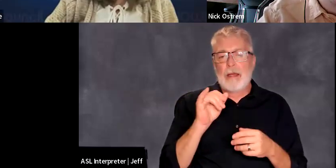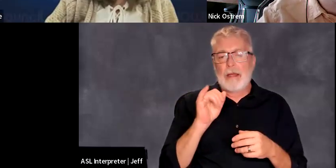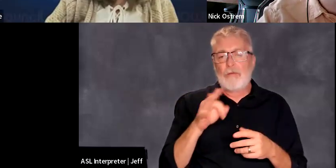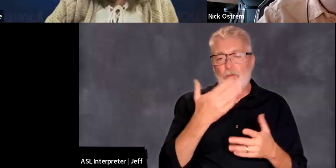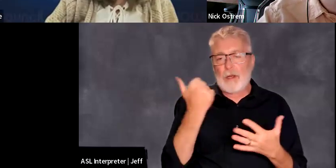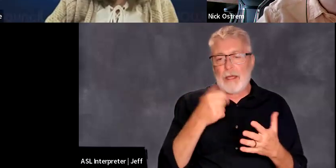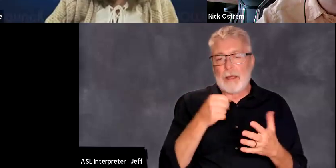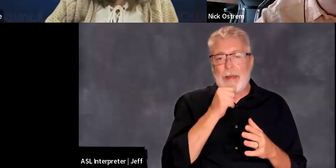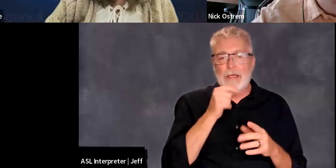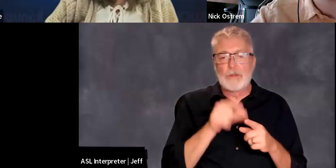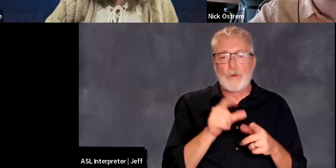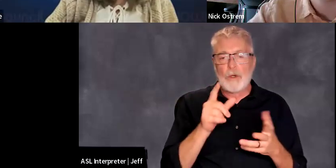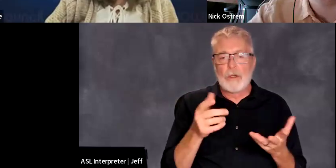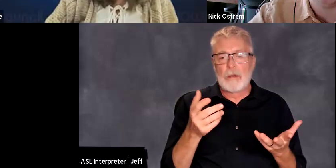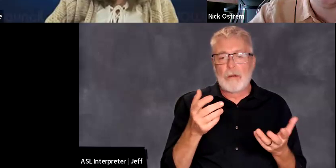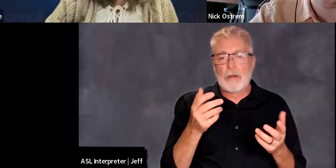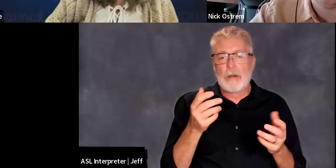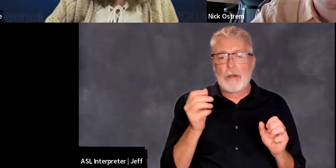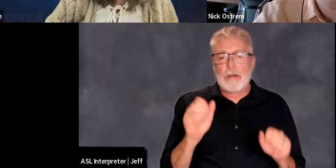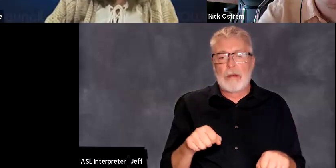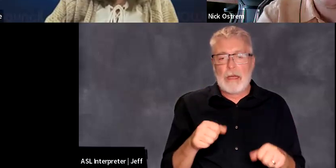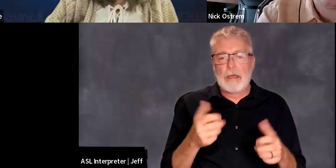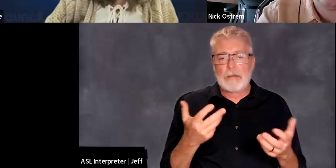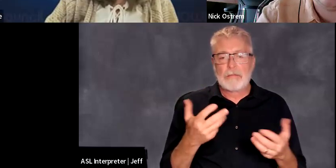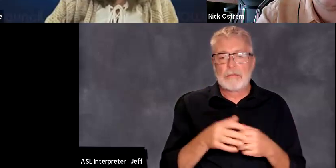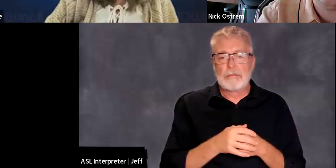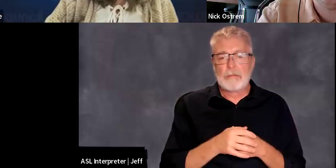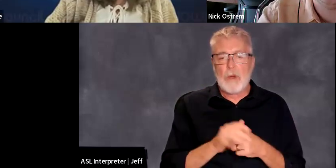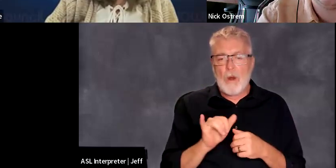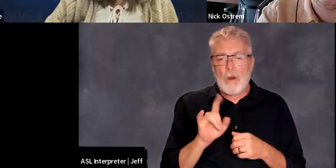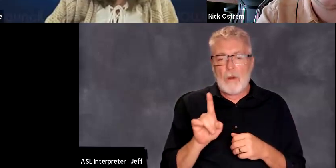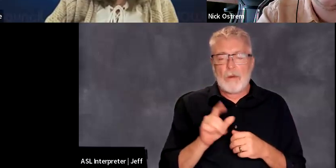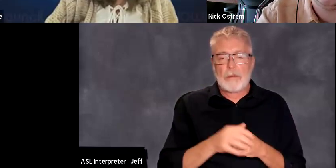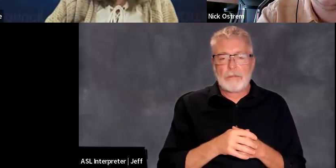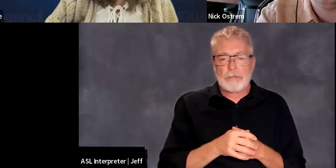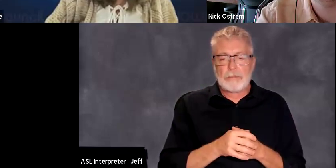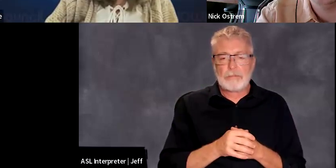forget the password, it can send stuff back to you. Let's see.